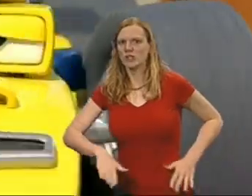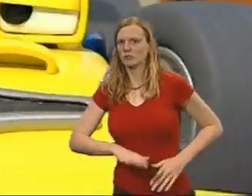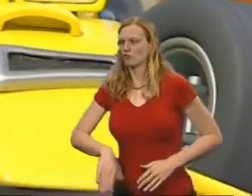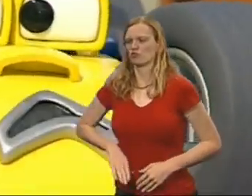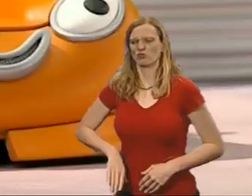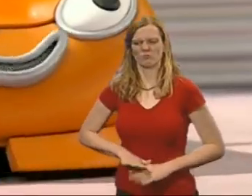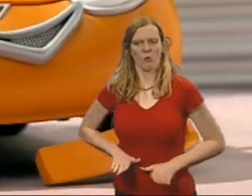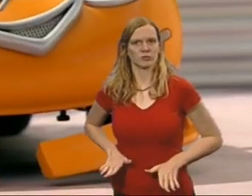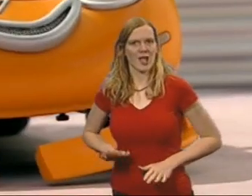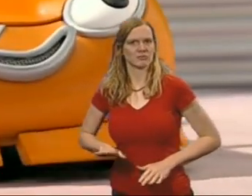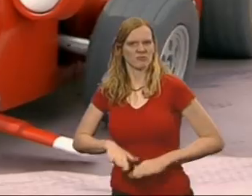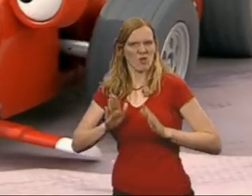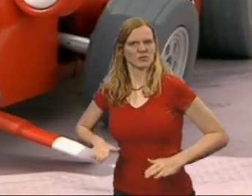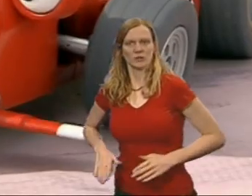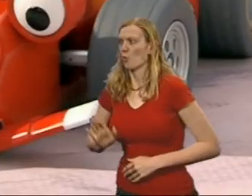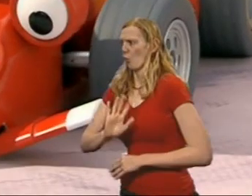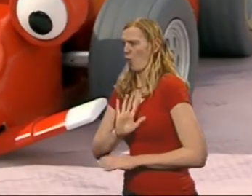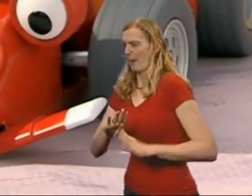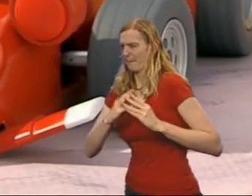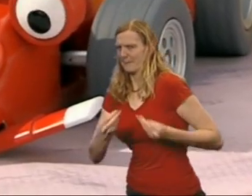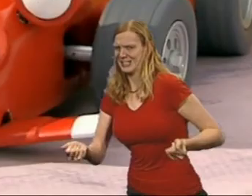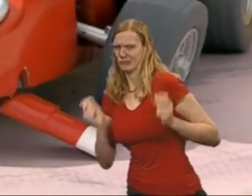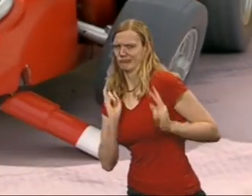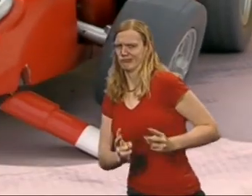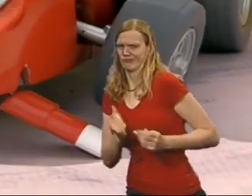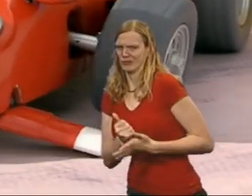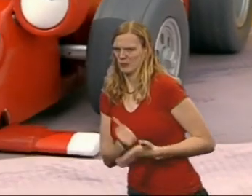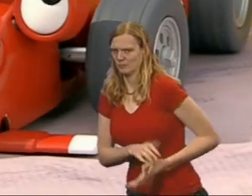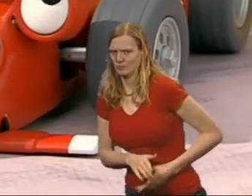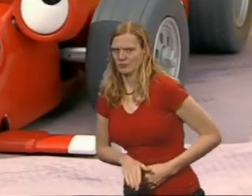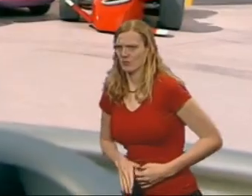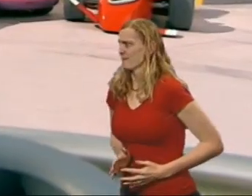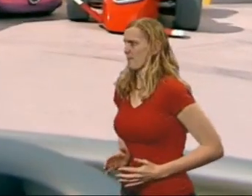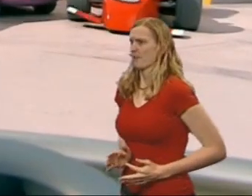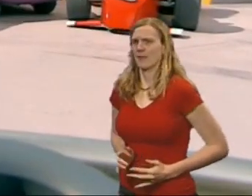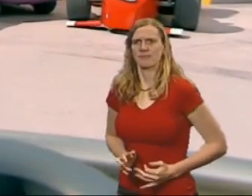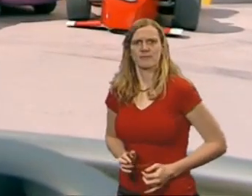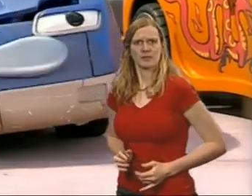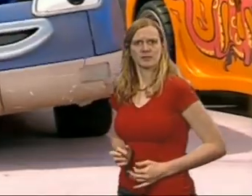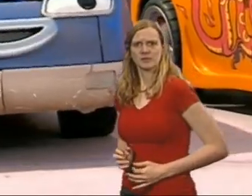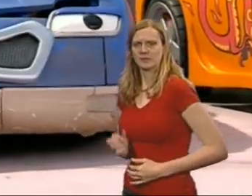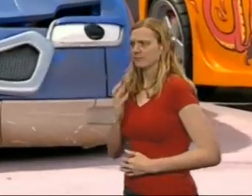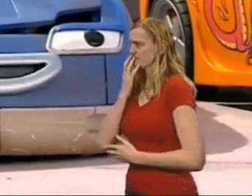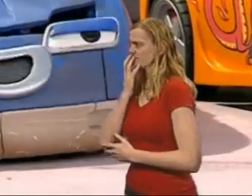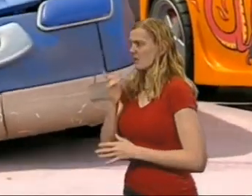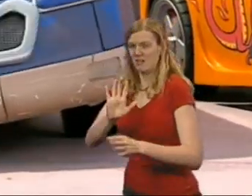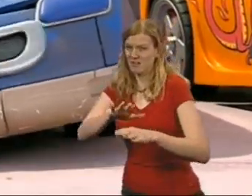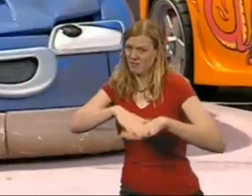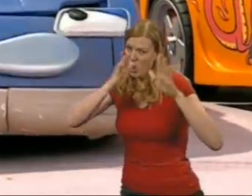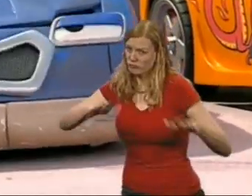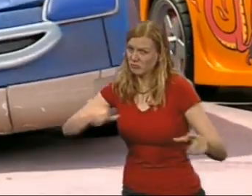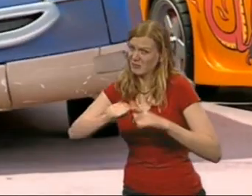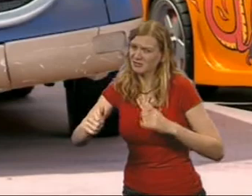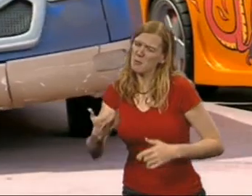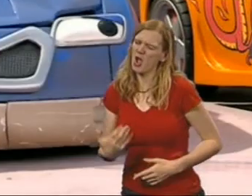Countryside! Beach! Beach! Well, I think... Yes? Countryside! Oh, come